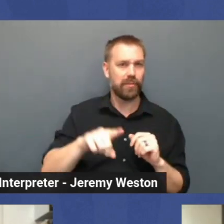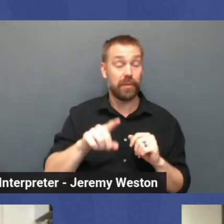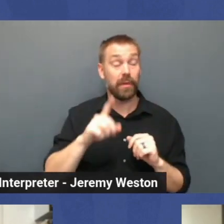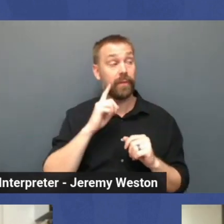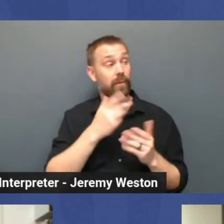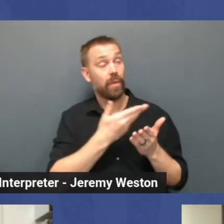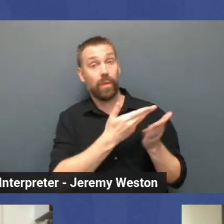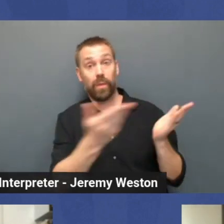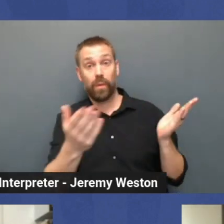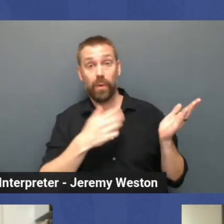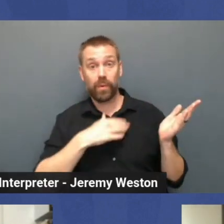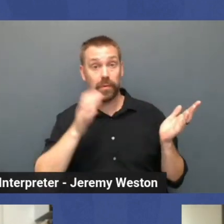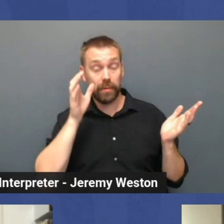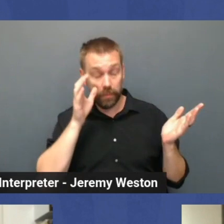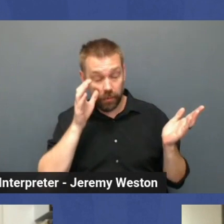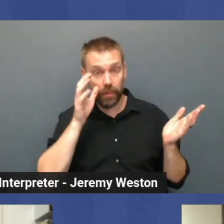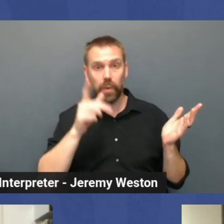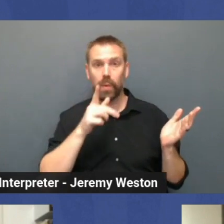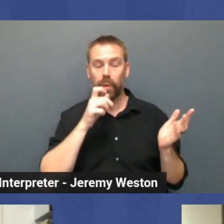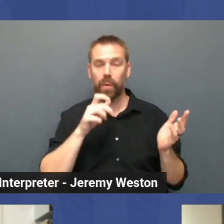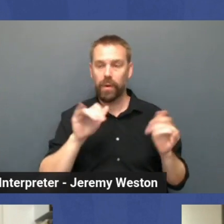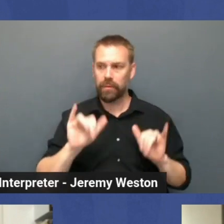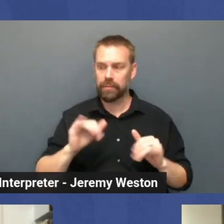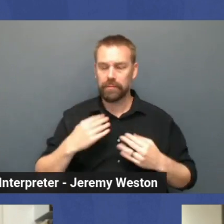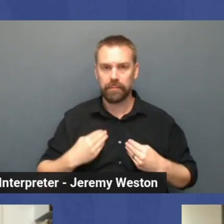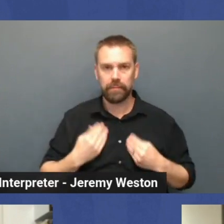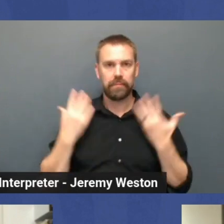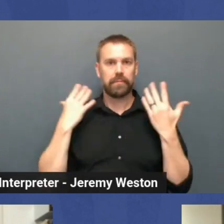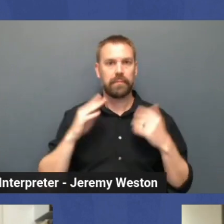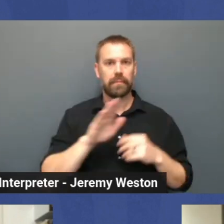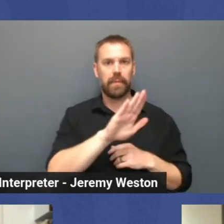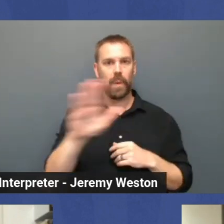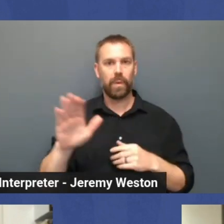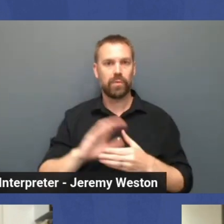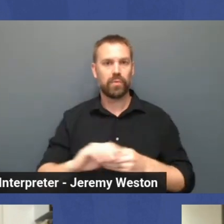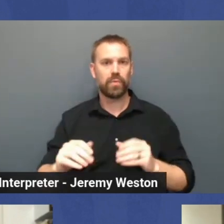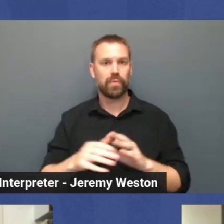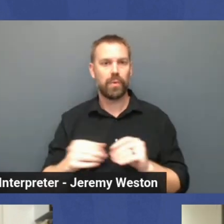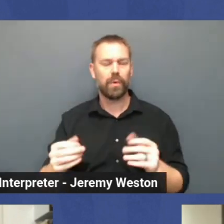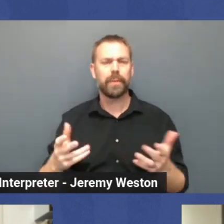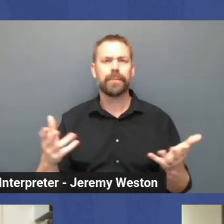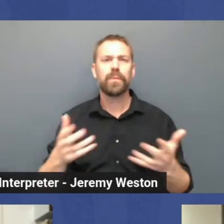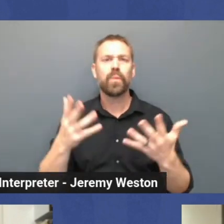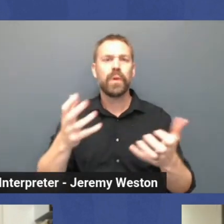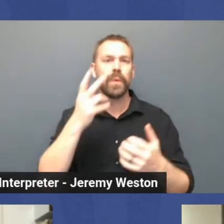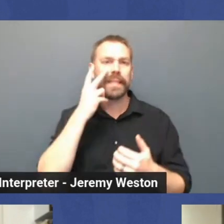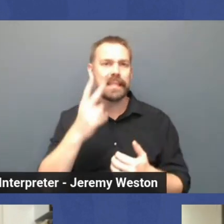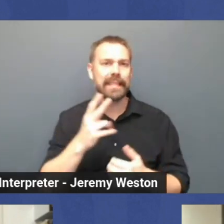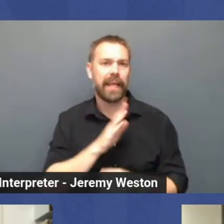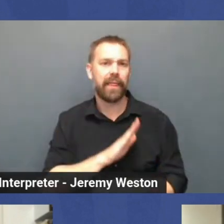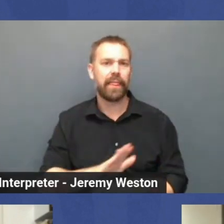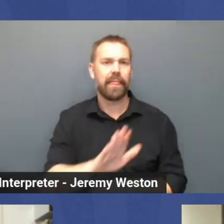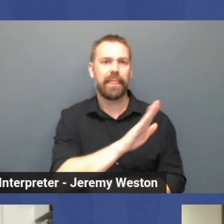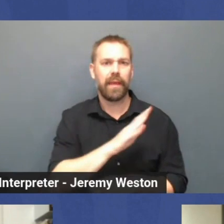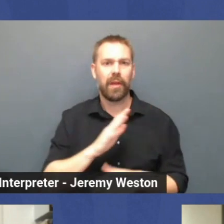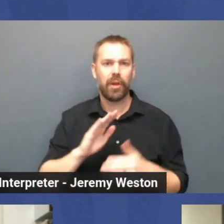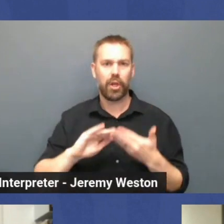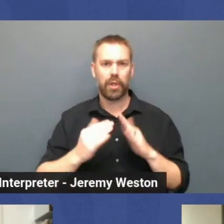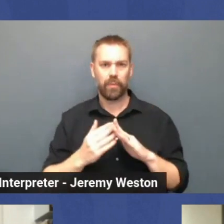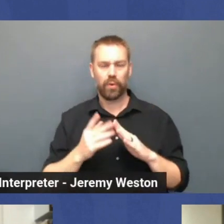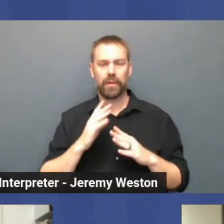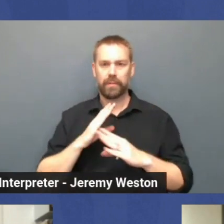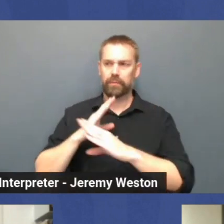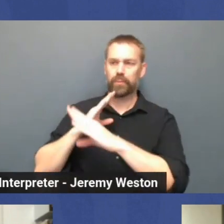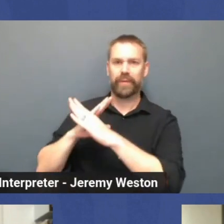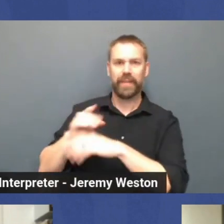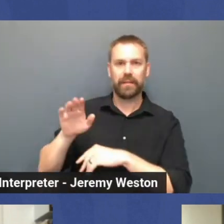who are moved by your story, what would you like to see them do in their own community to keep censorship from happening